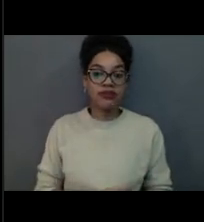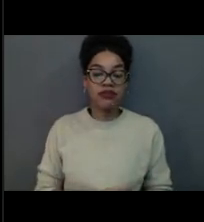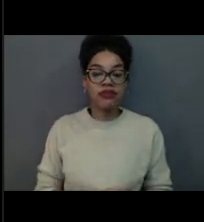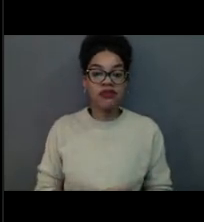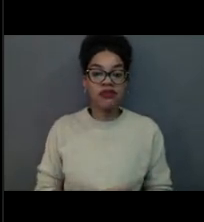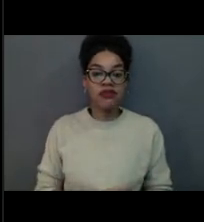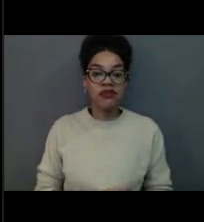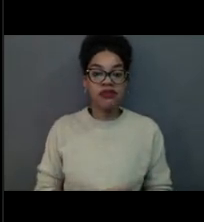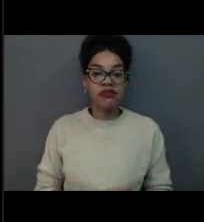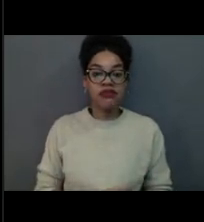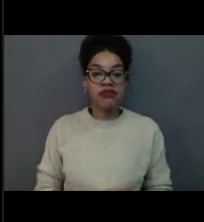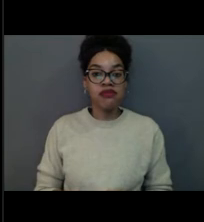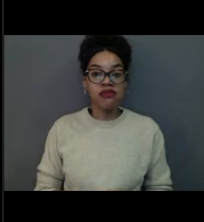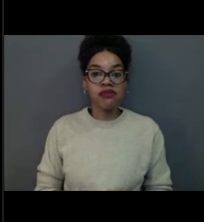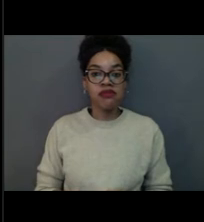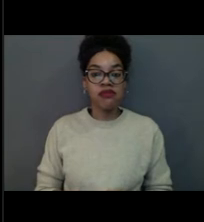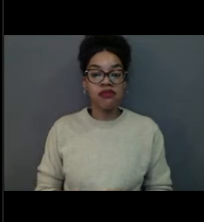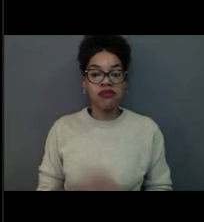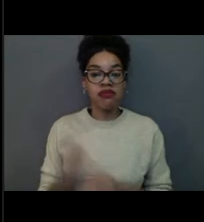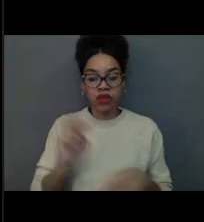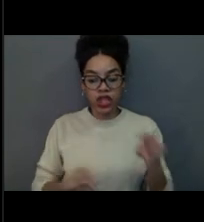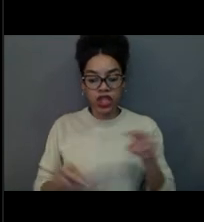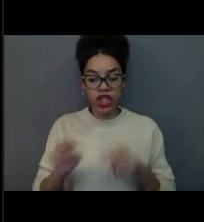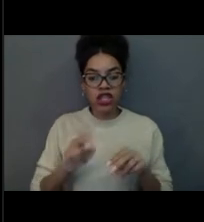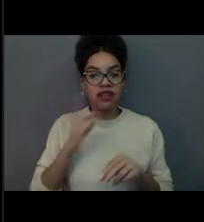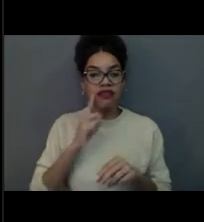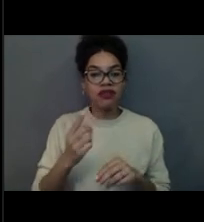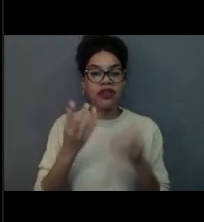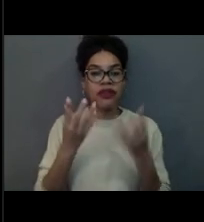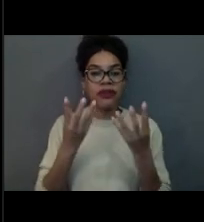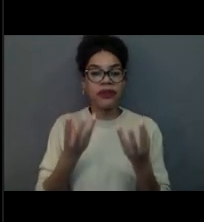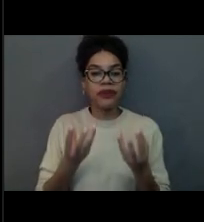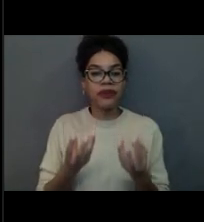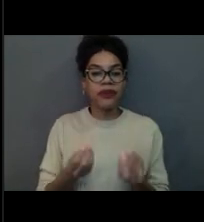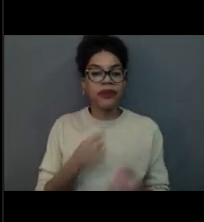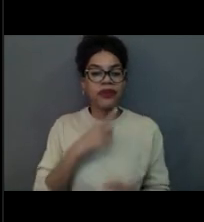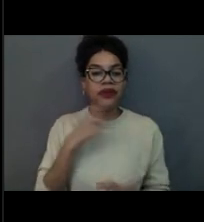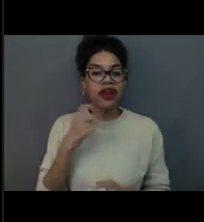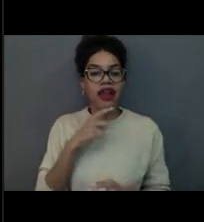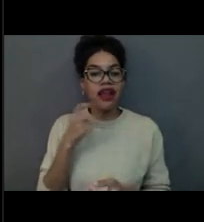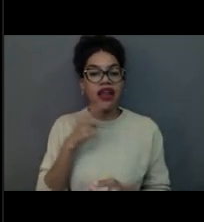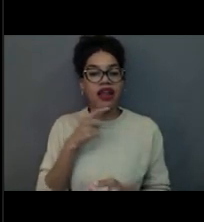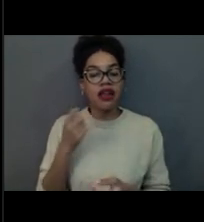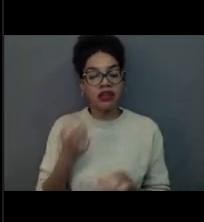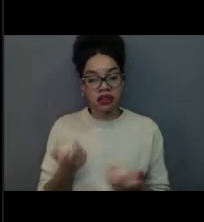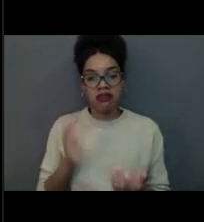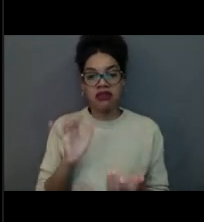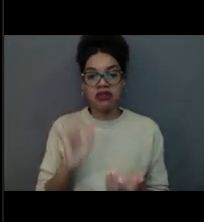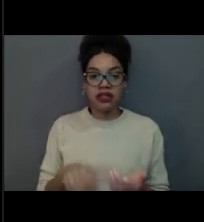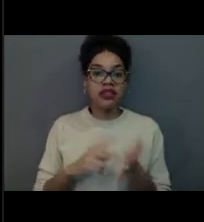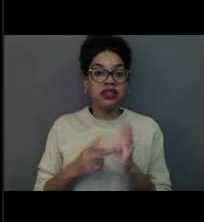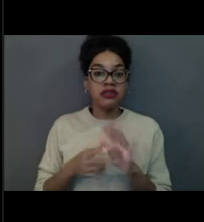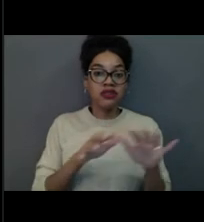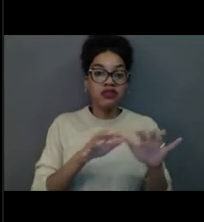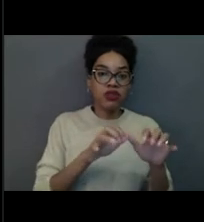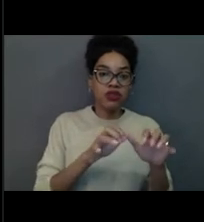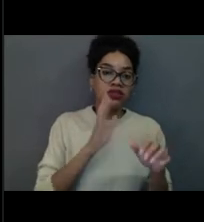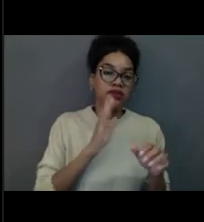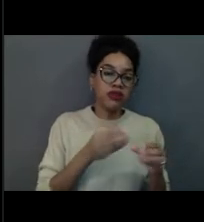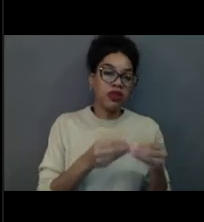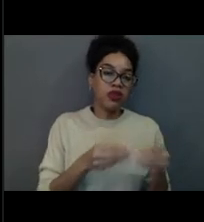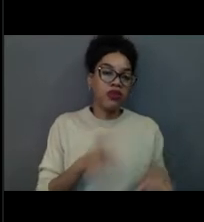skin for signs of dehydration, which is just a loss of moisture from the surfaces during frozen storage,